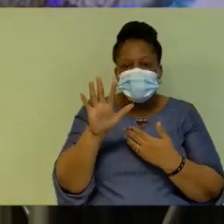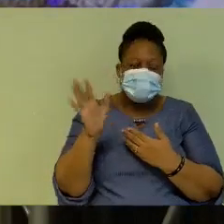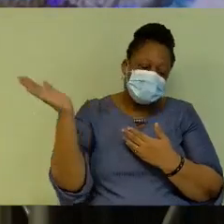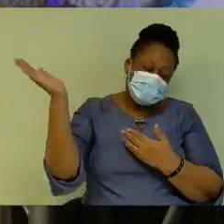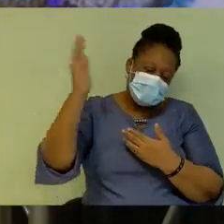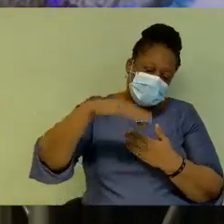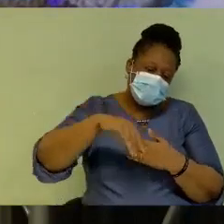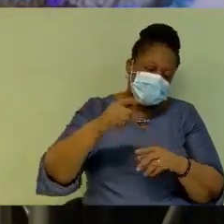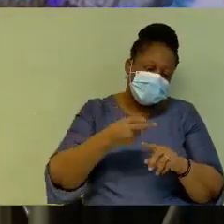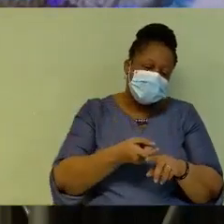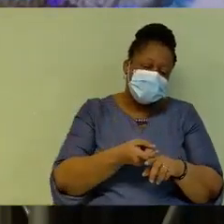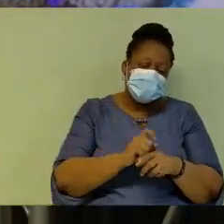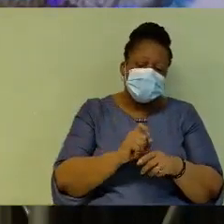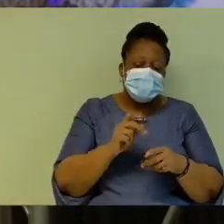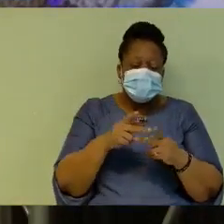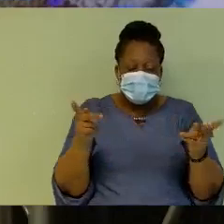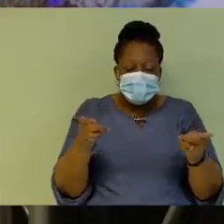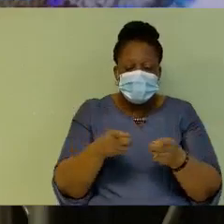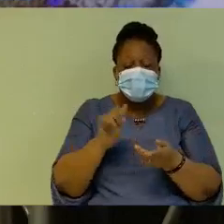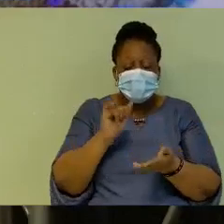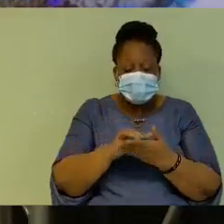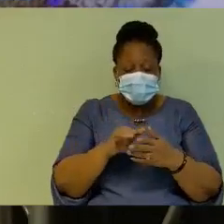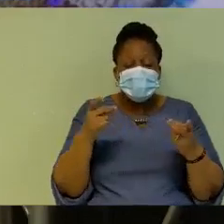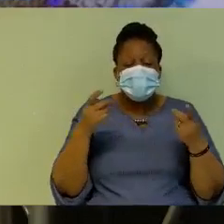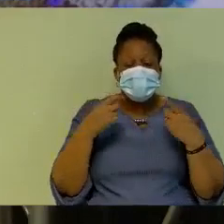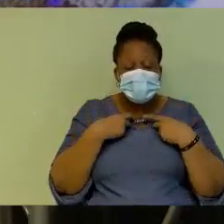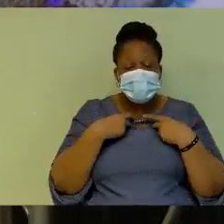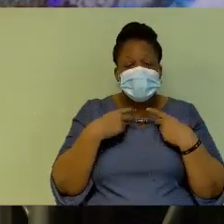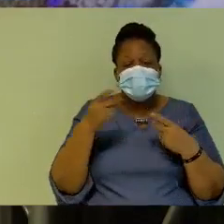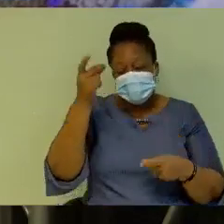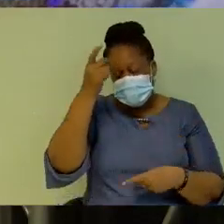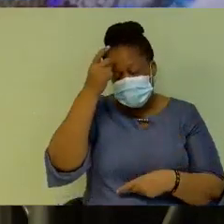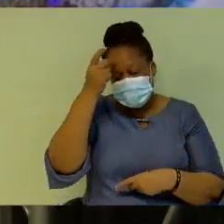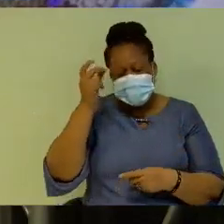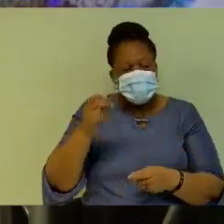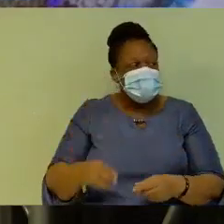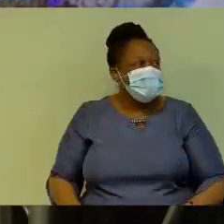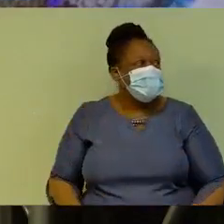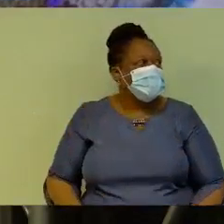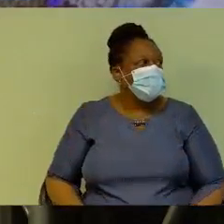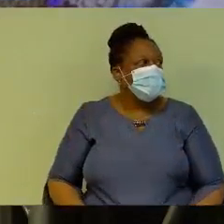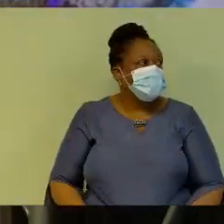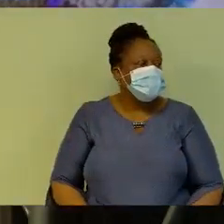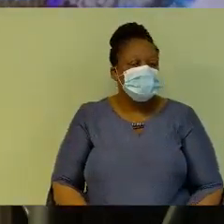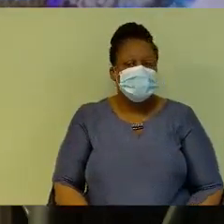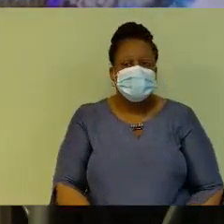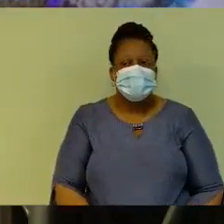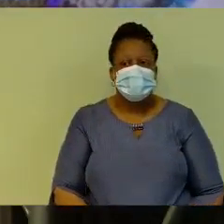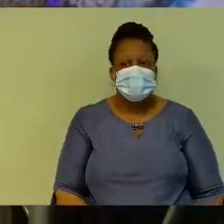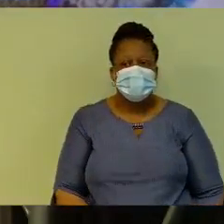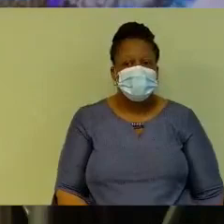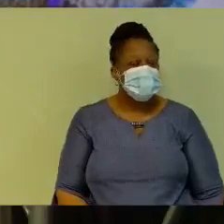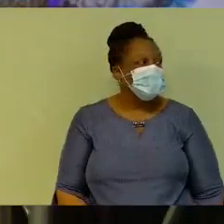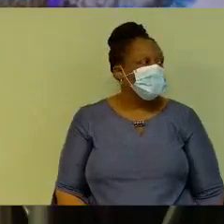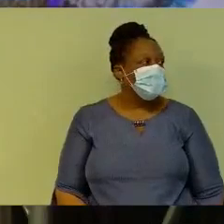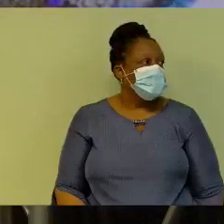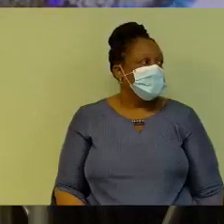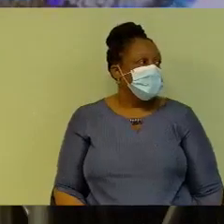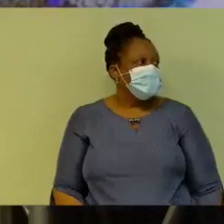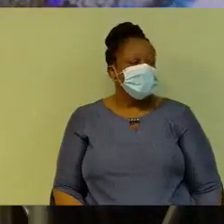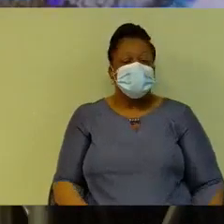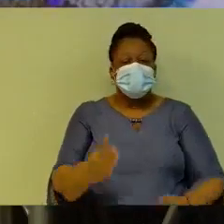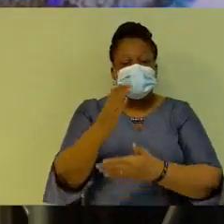some of them, and some from countries whereby the risk of exposure to the virus was low. So some of